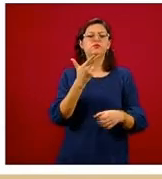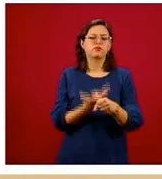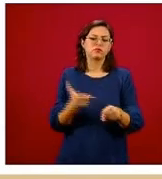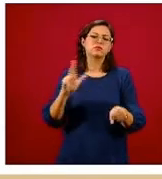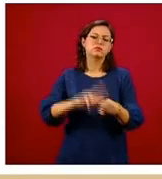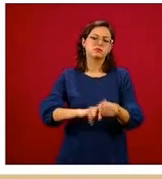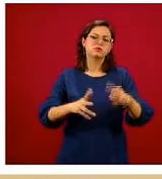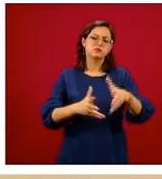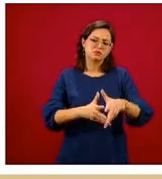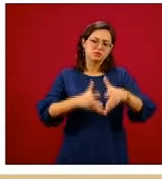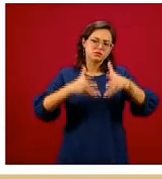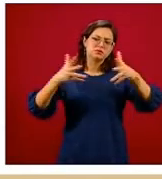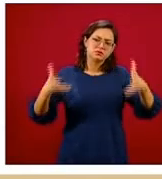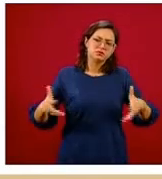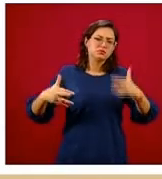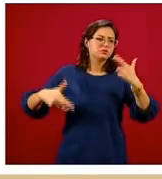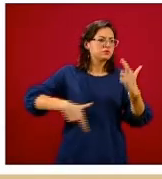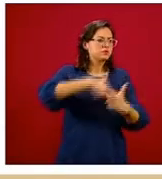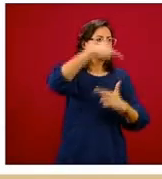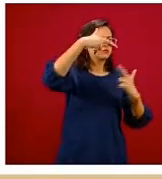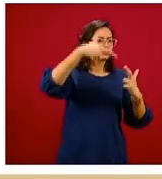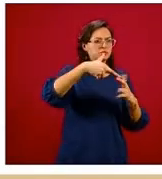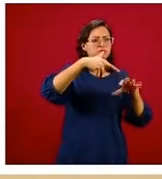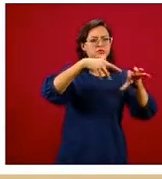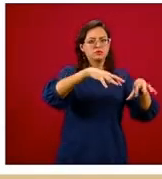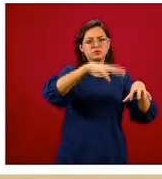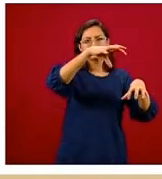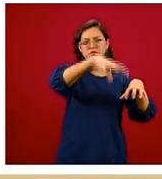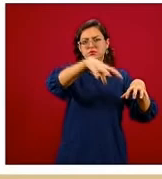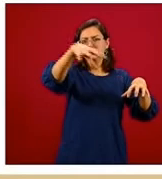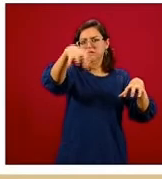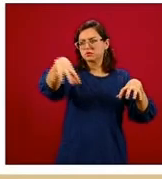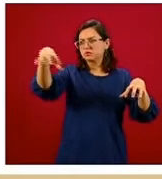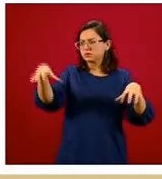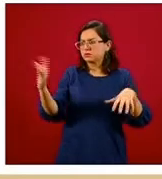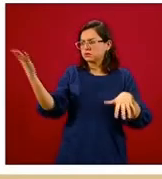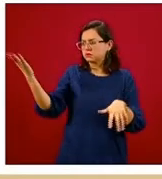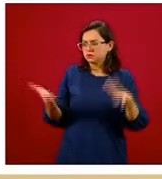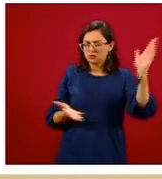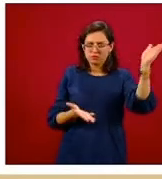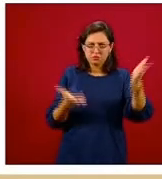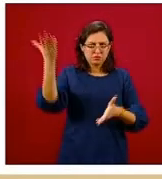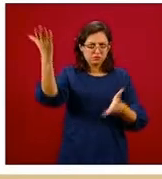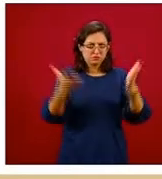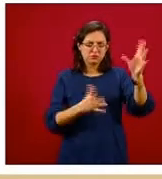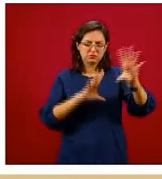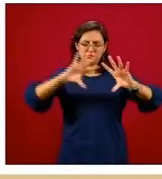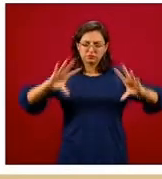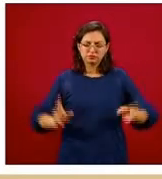We have here great hospitals concentrating regionally